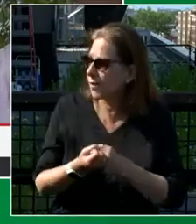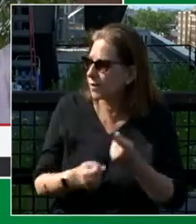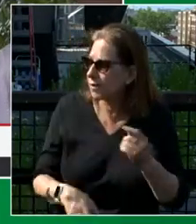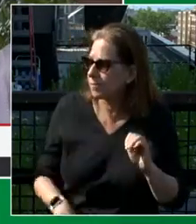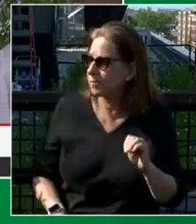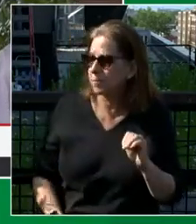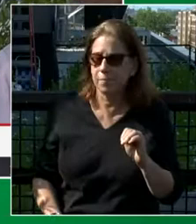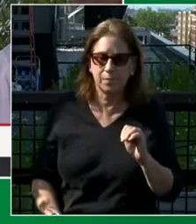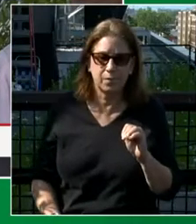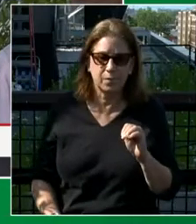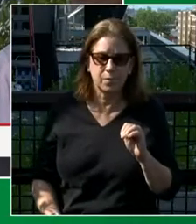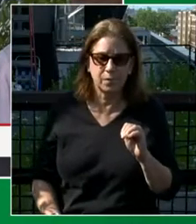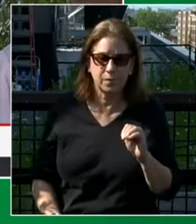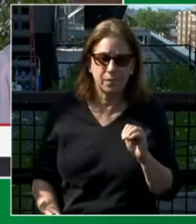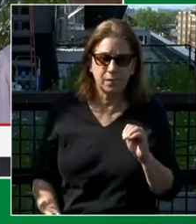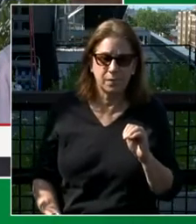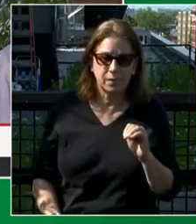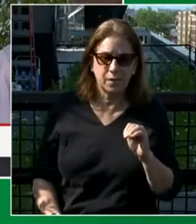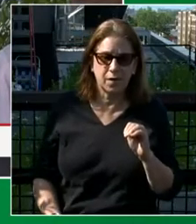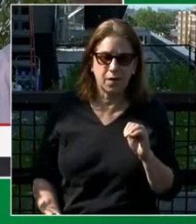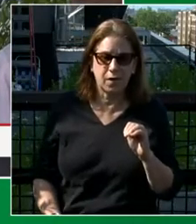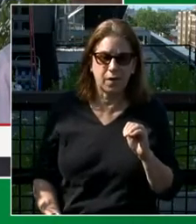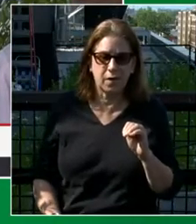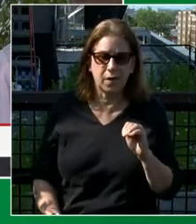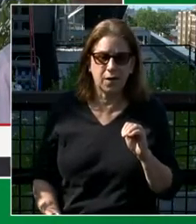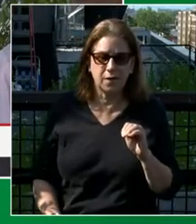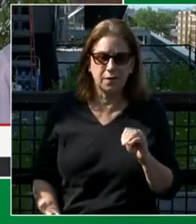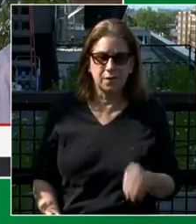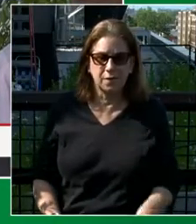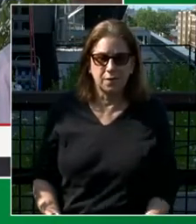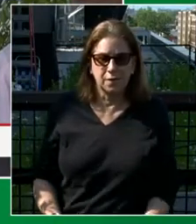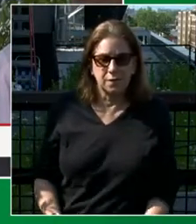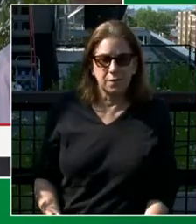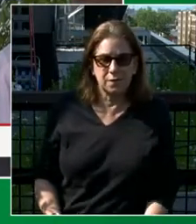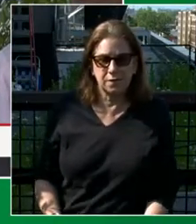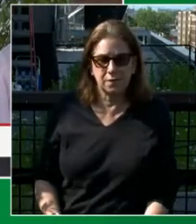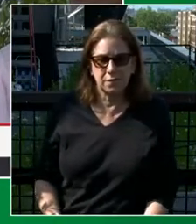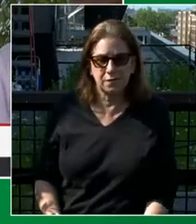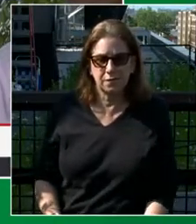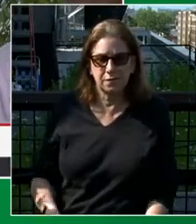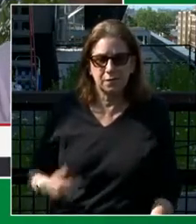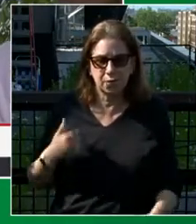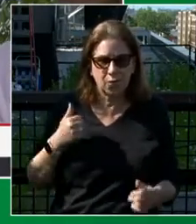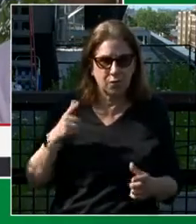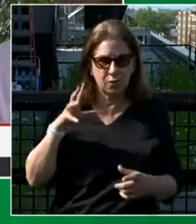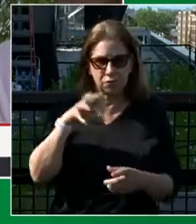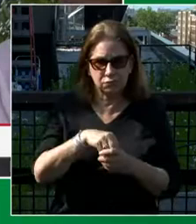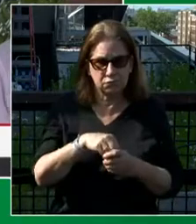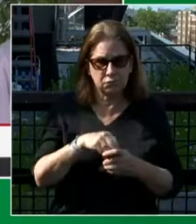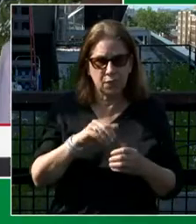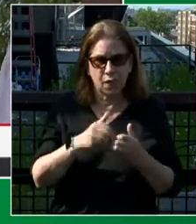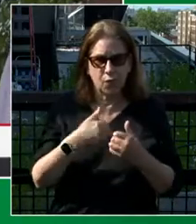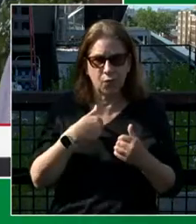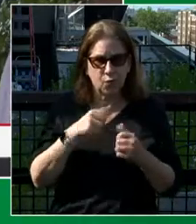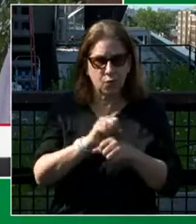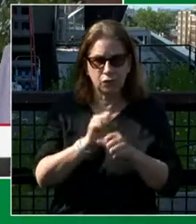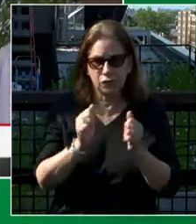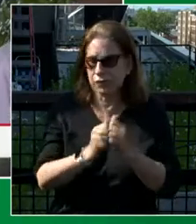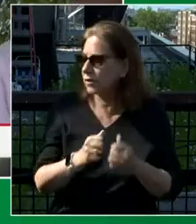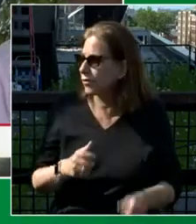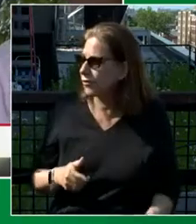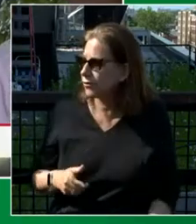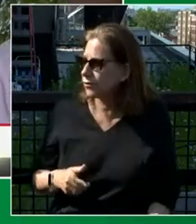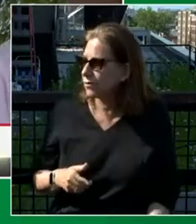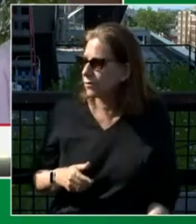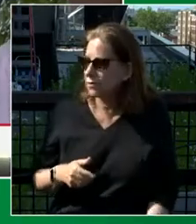of this and we benefit from it, and so how do we take action to support as well? So I think our team members have felt a lot of purpose on